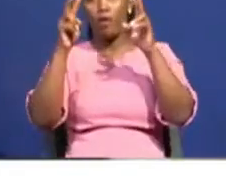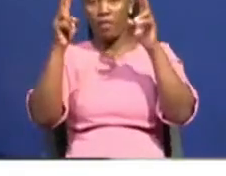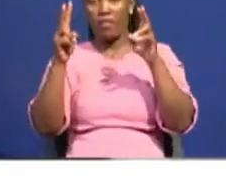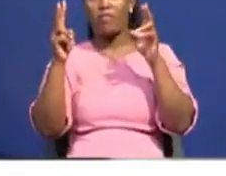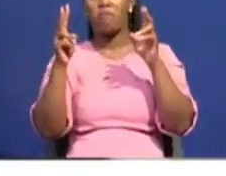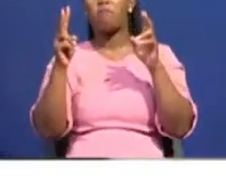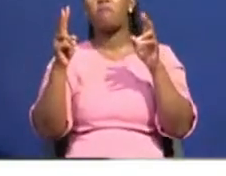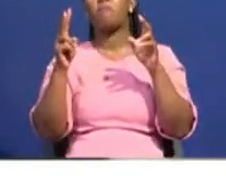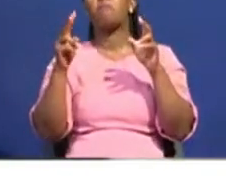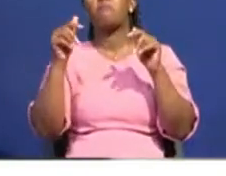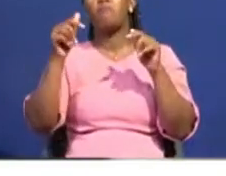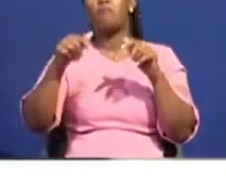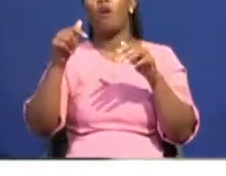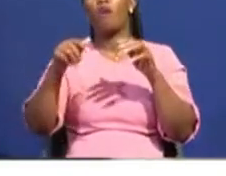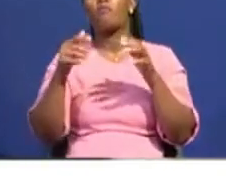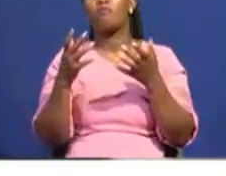was